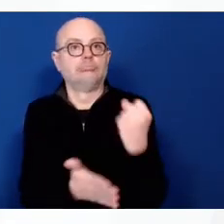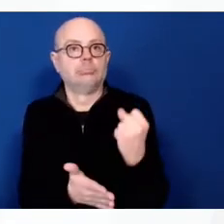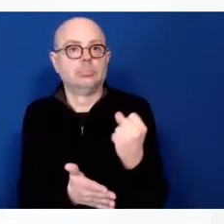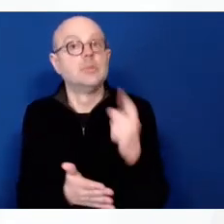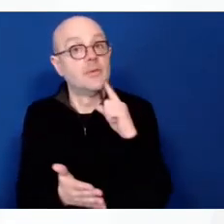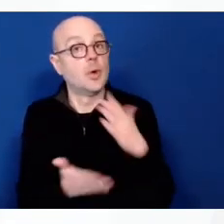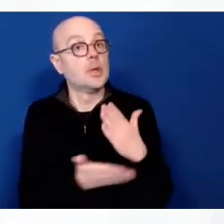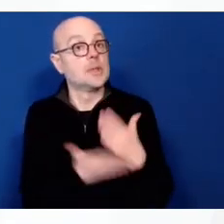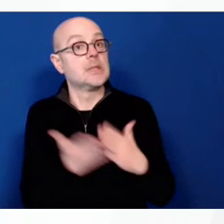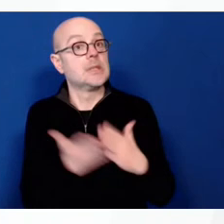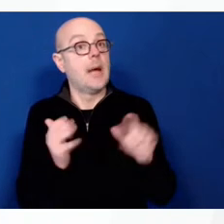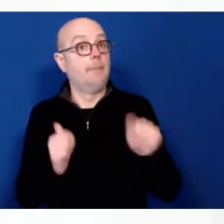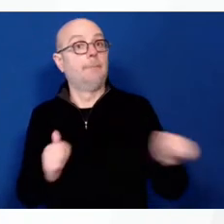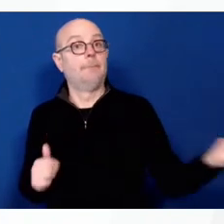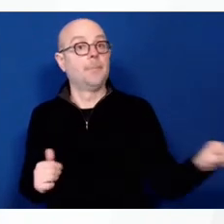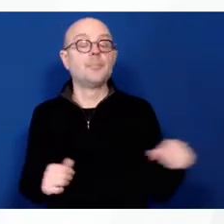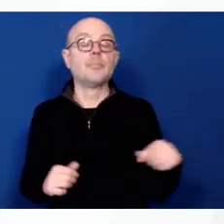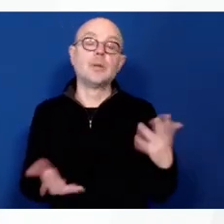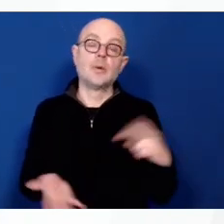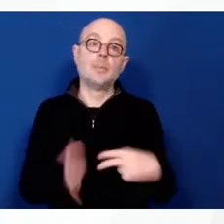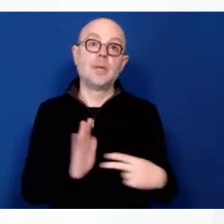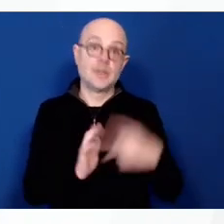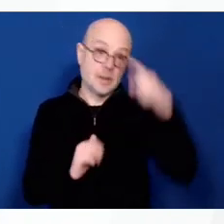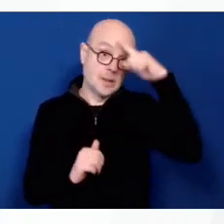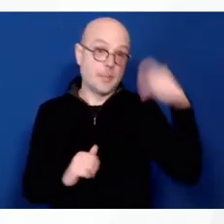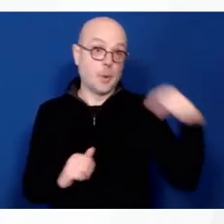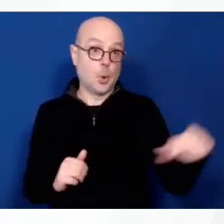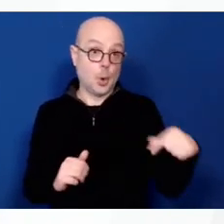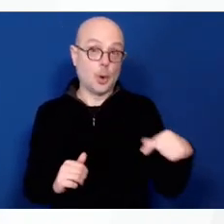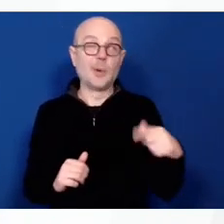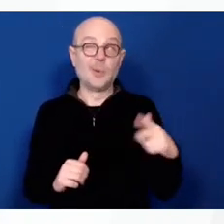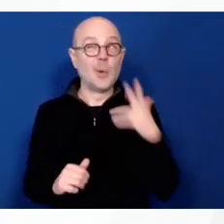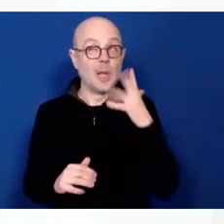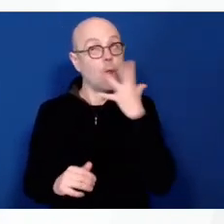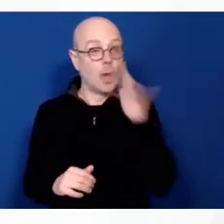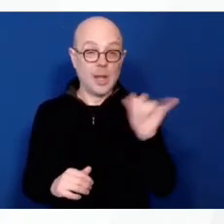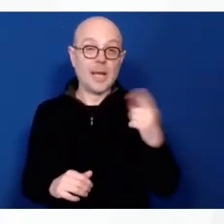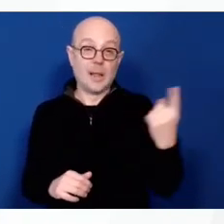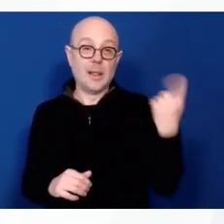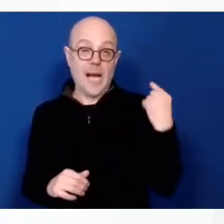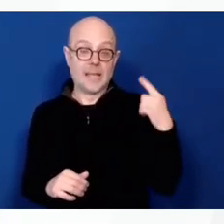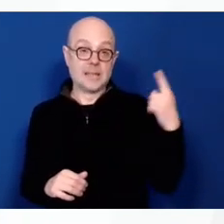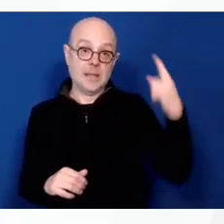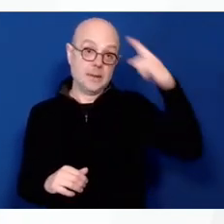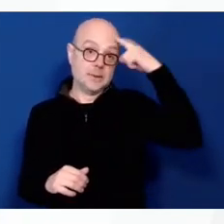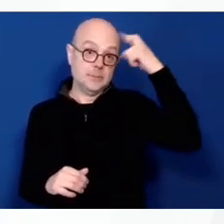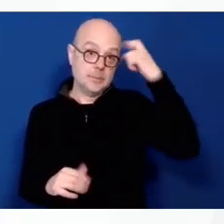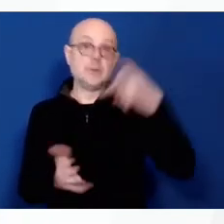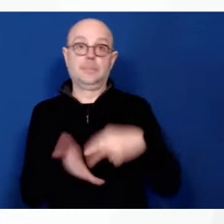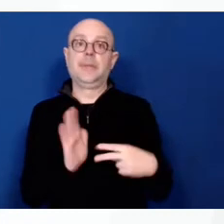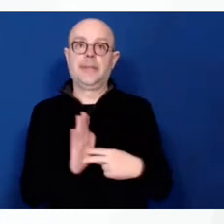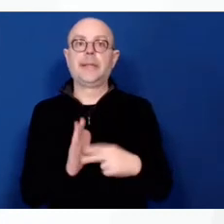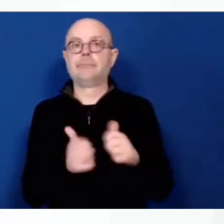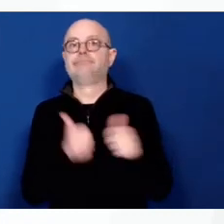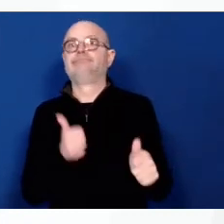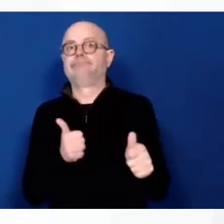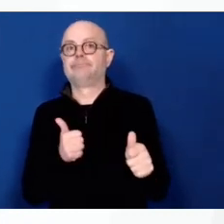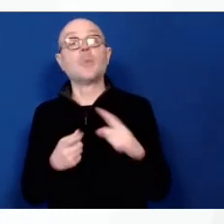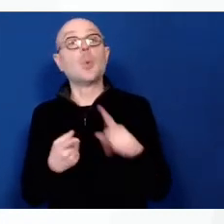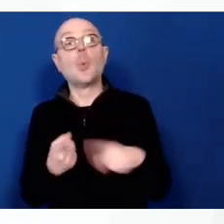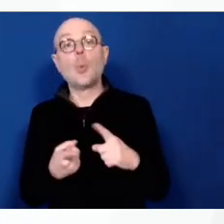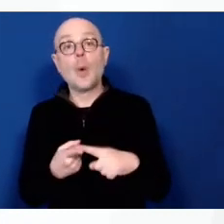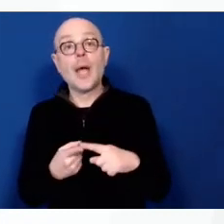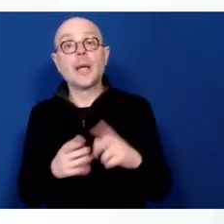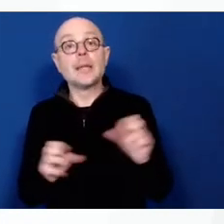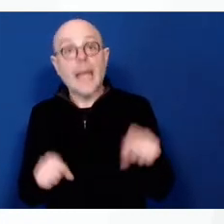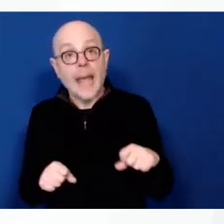our summer quarter is probably going to be largely the same as last summer. When opportunities arrive, we may convene more in person. But I